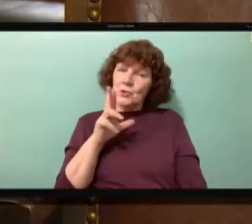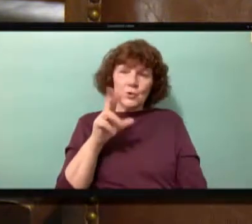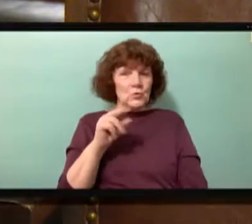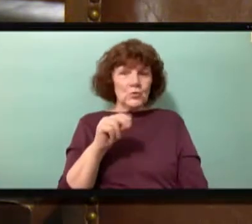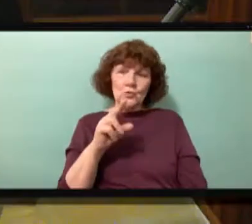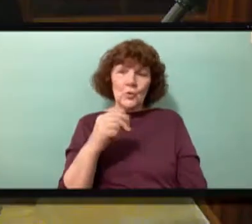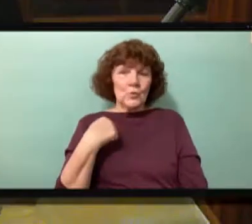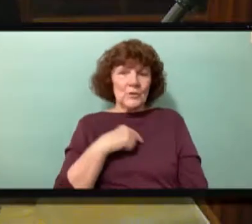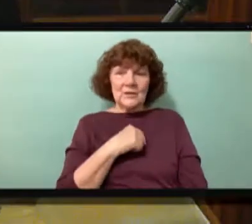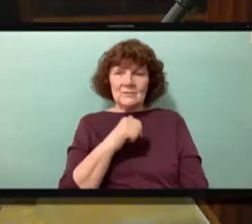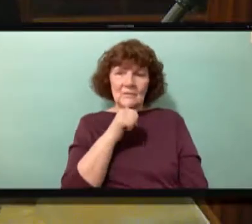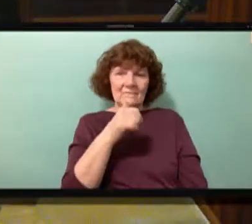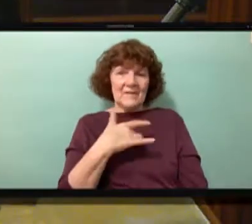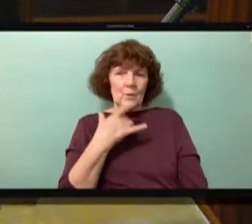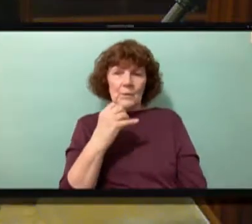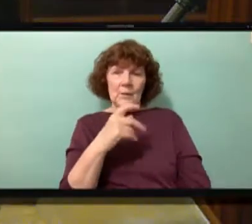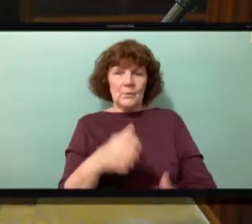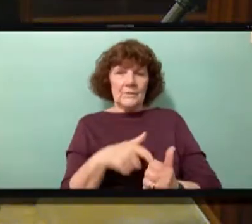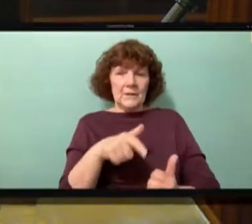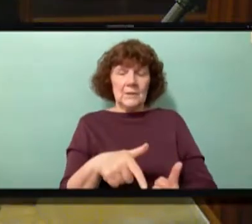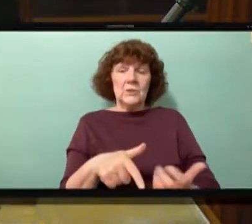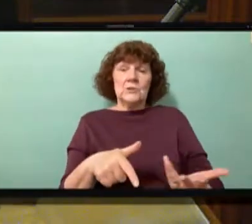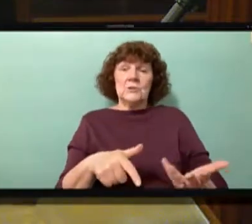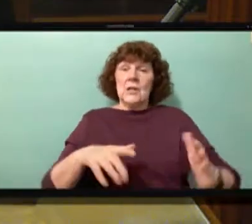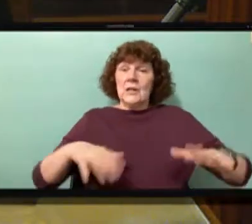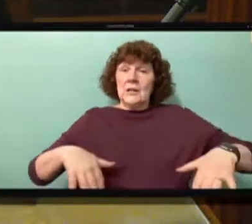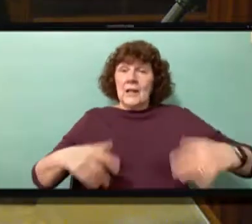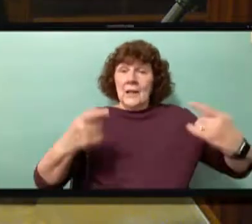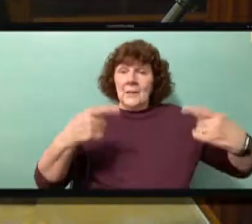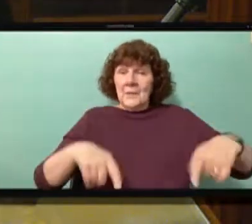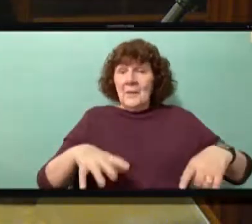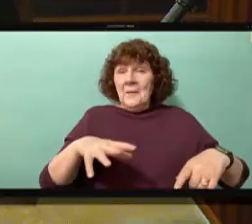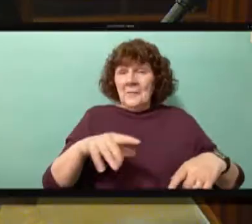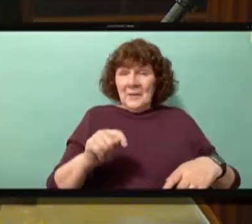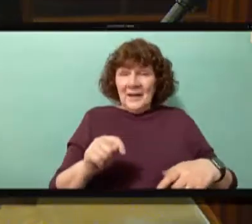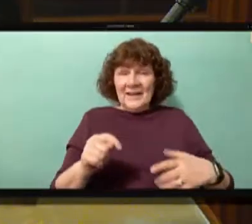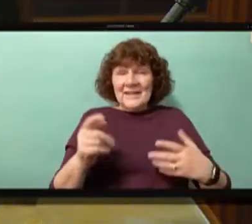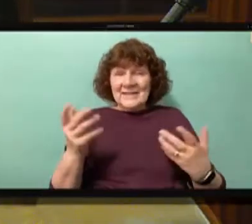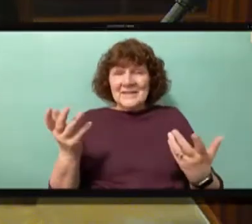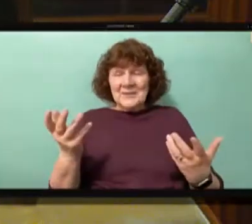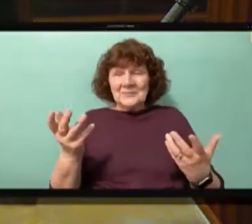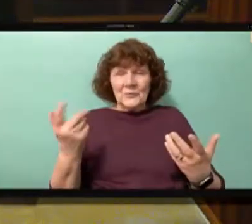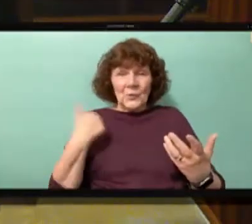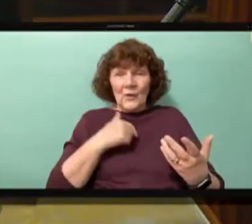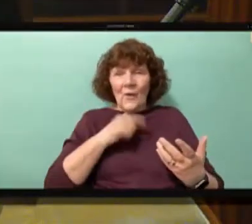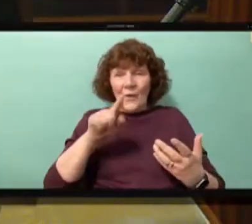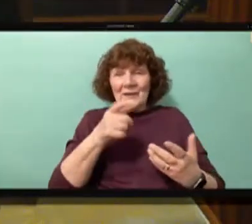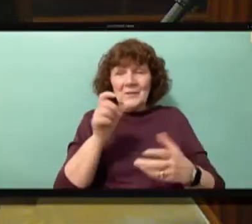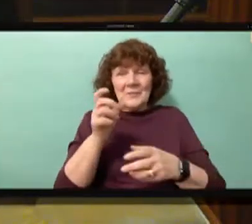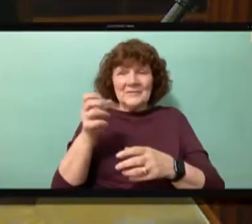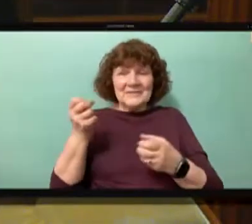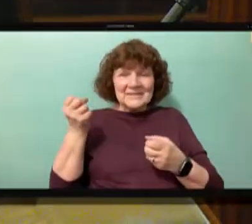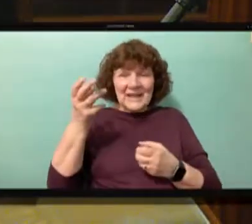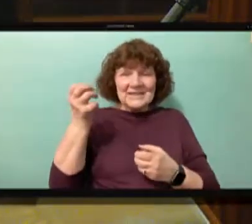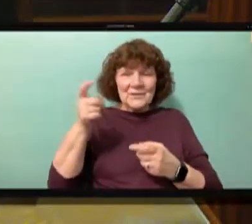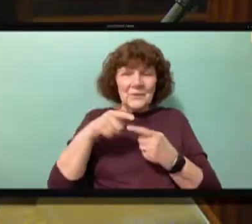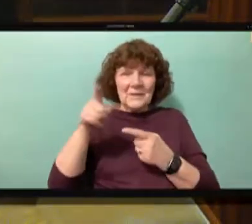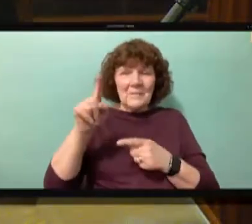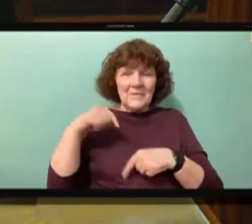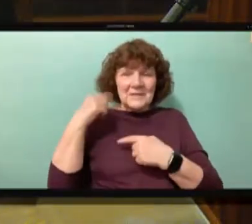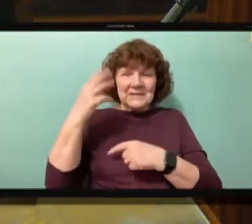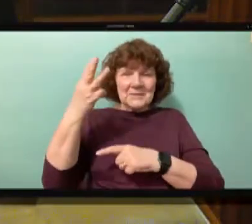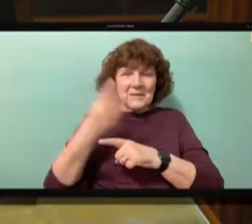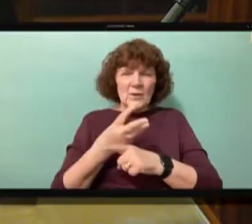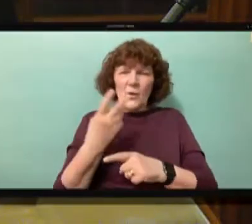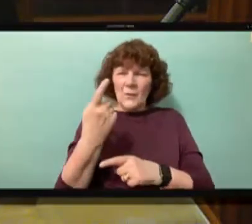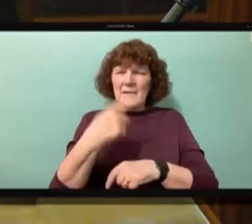this? It hasn't happened yet, but they've only been reviewing them for about 6 months. There was one instance where there was